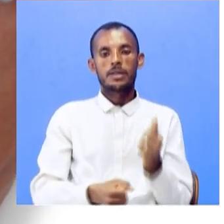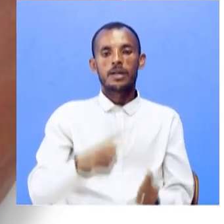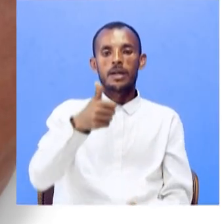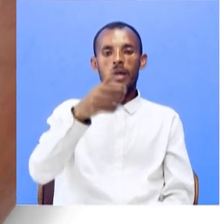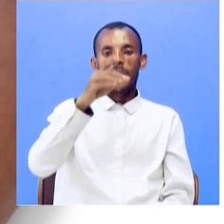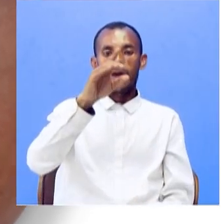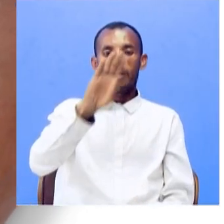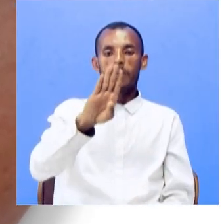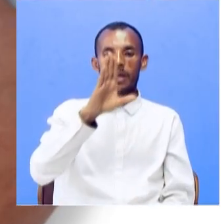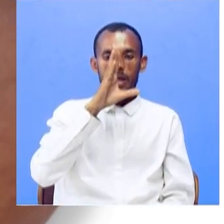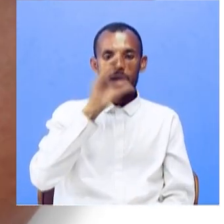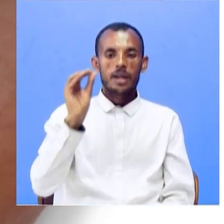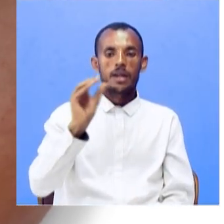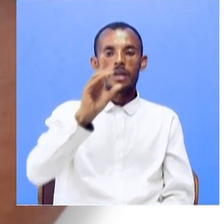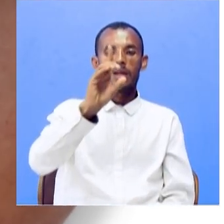DC,